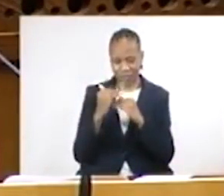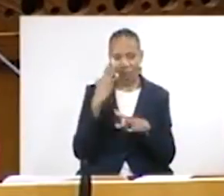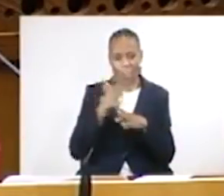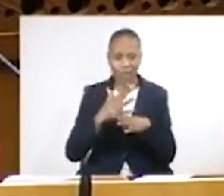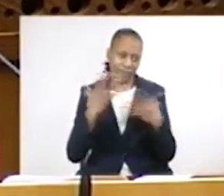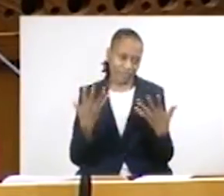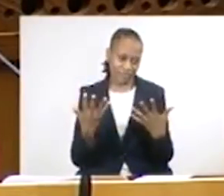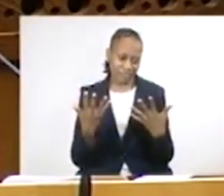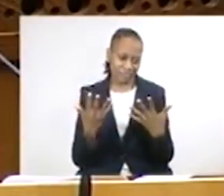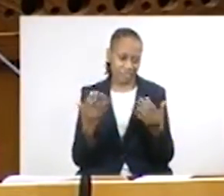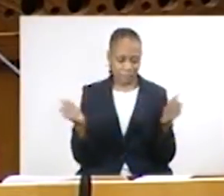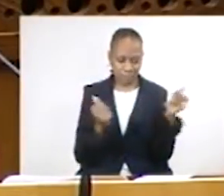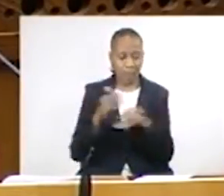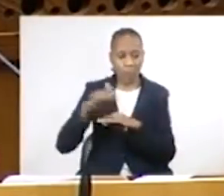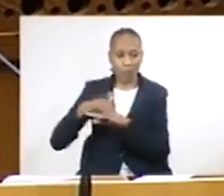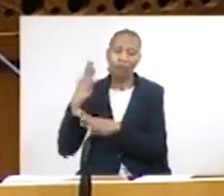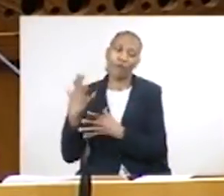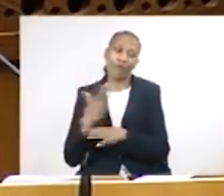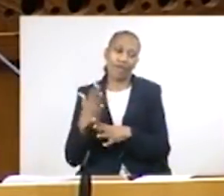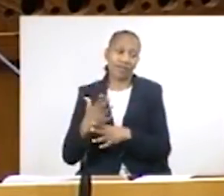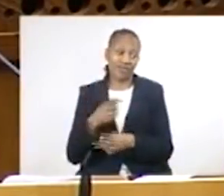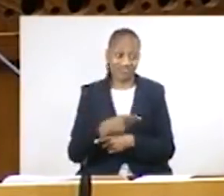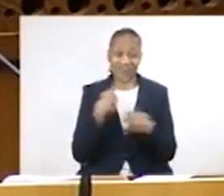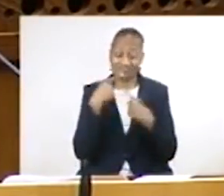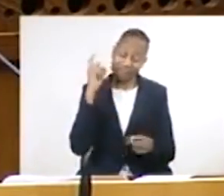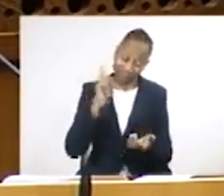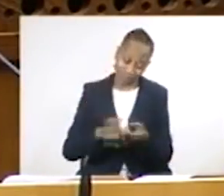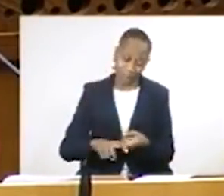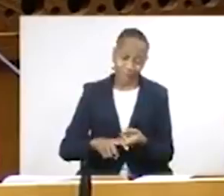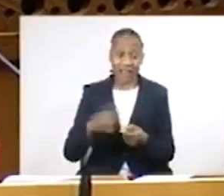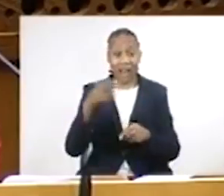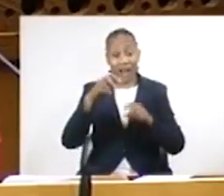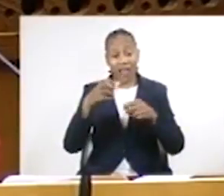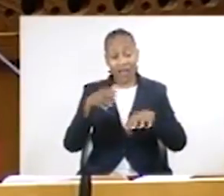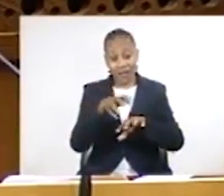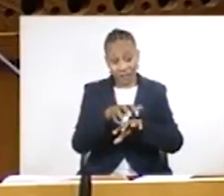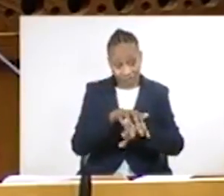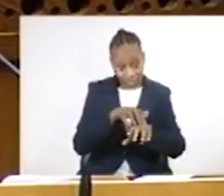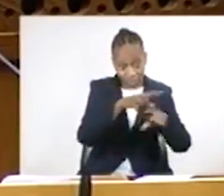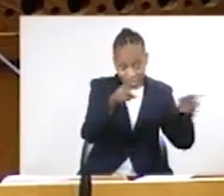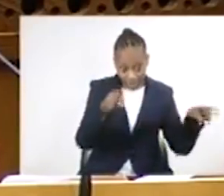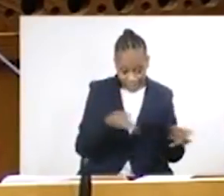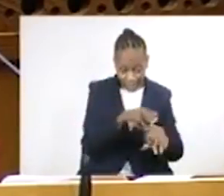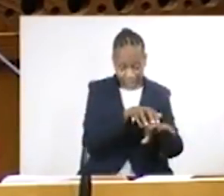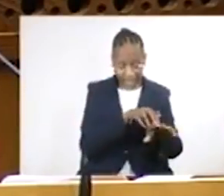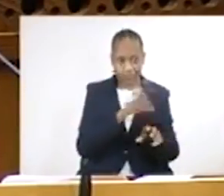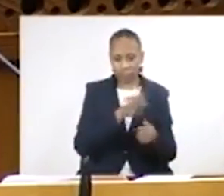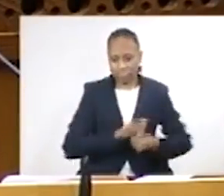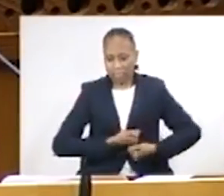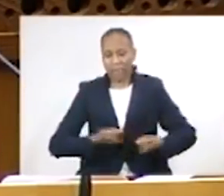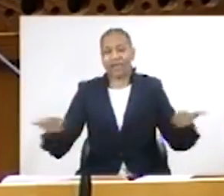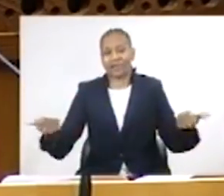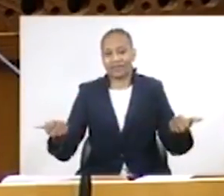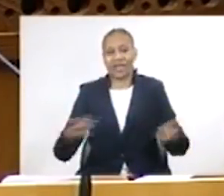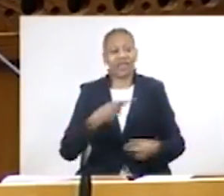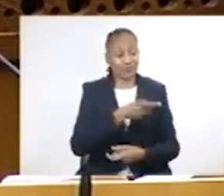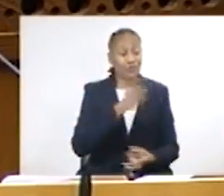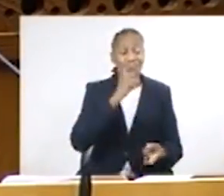And we must also remind you that 2014 is a year in which you said you would have